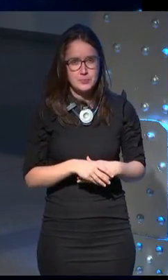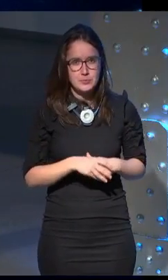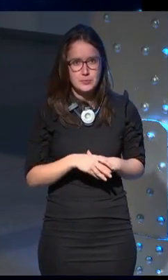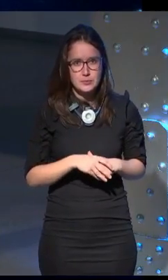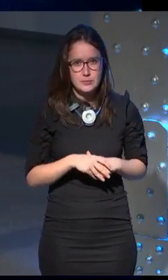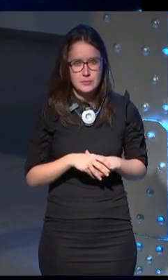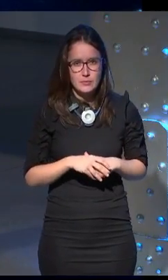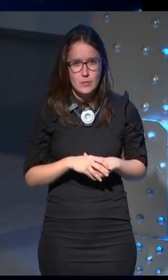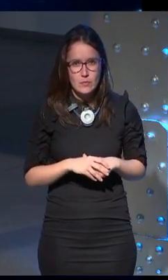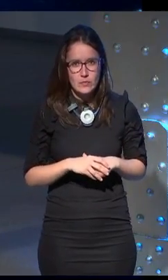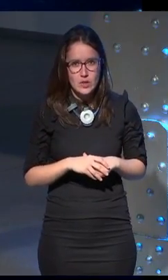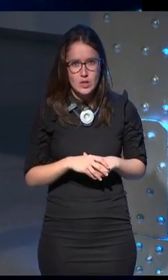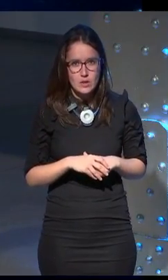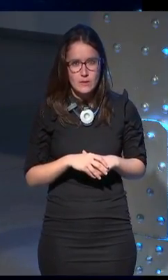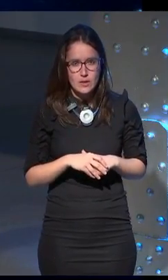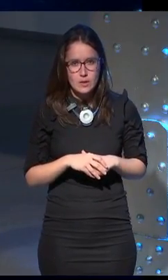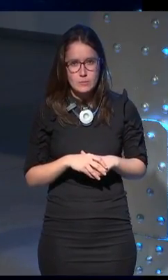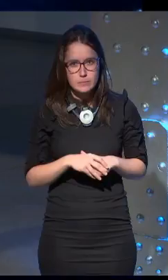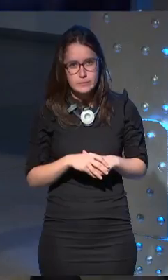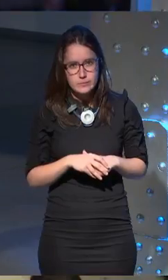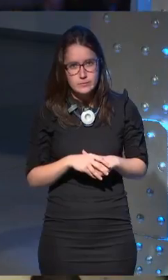Bueno. Oh, yeah.